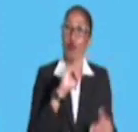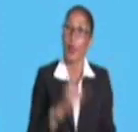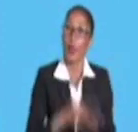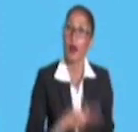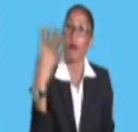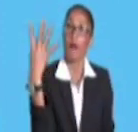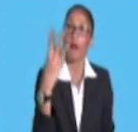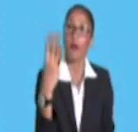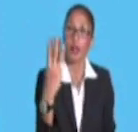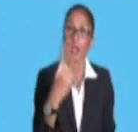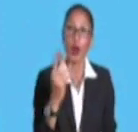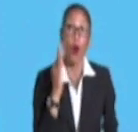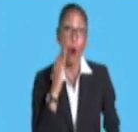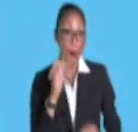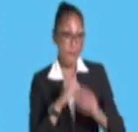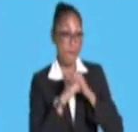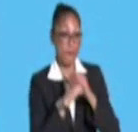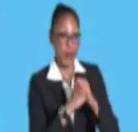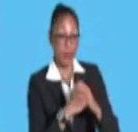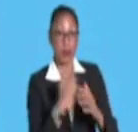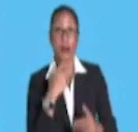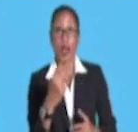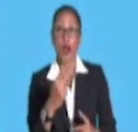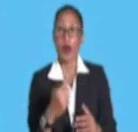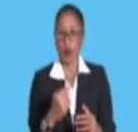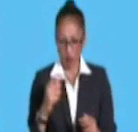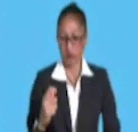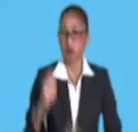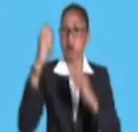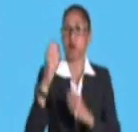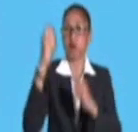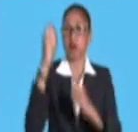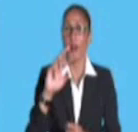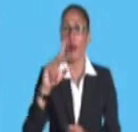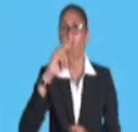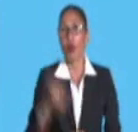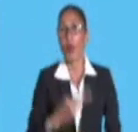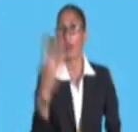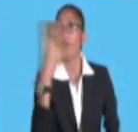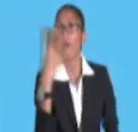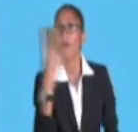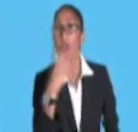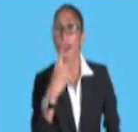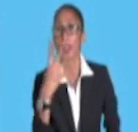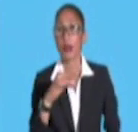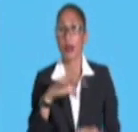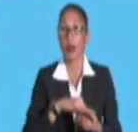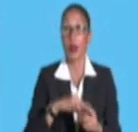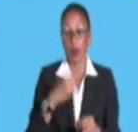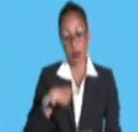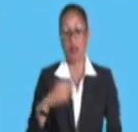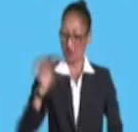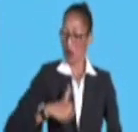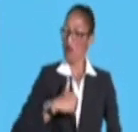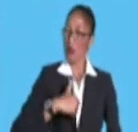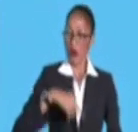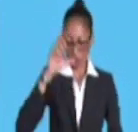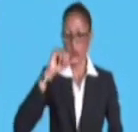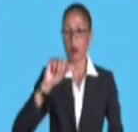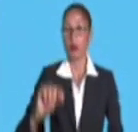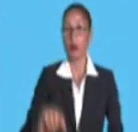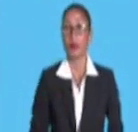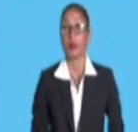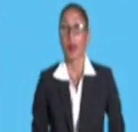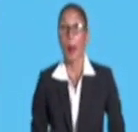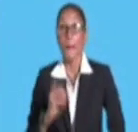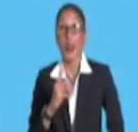2013 when close friends and relatives suggested that I contest the 2014 national general elections, to which I took up. Although